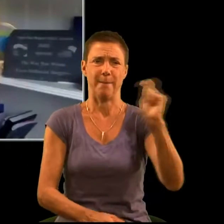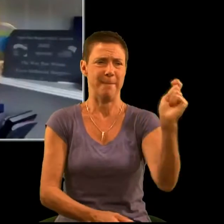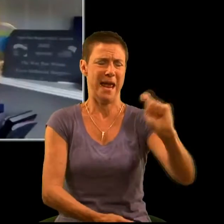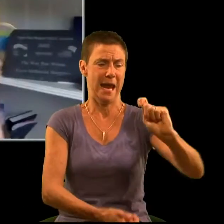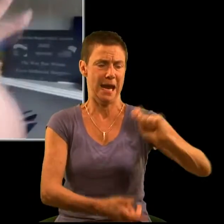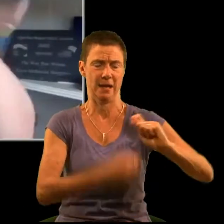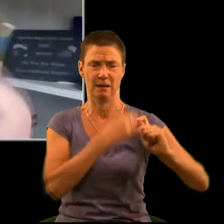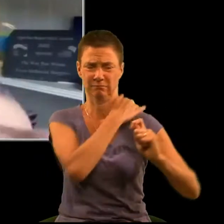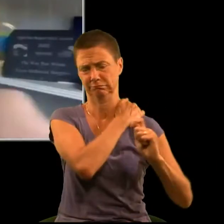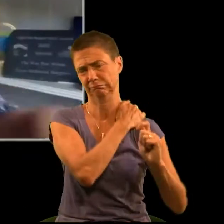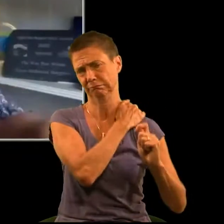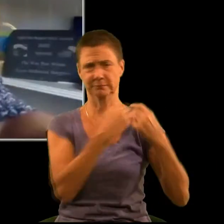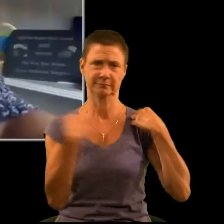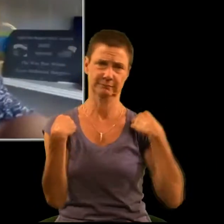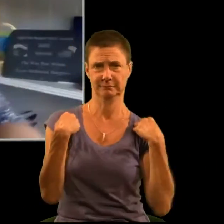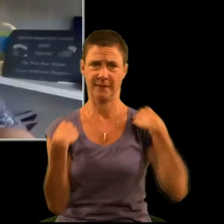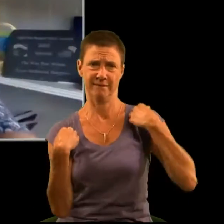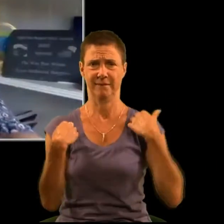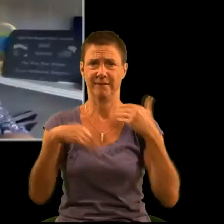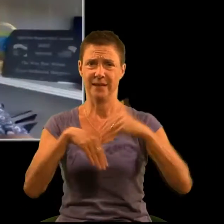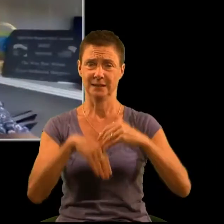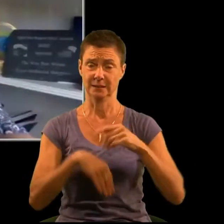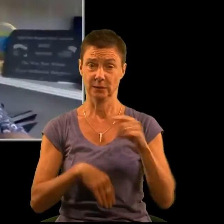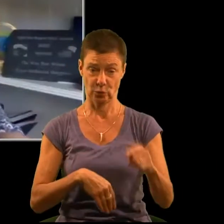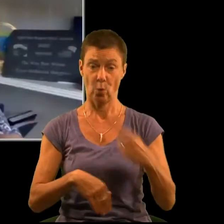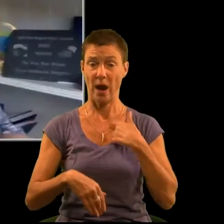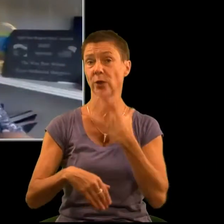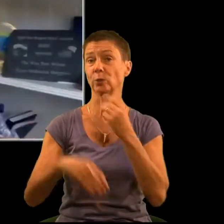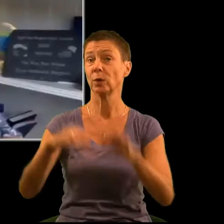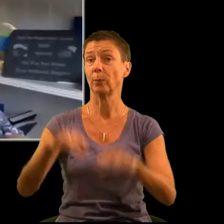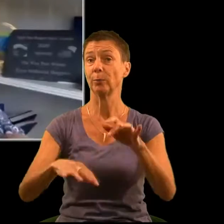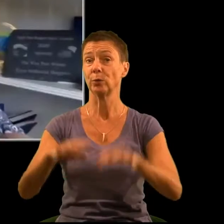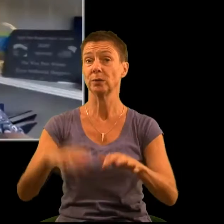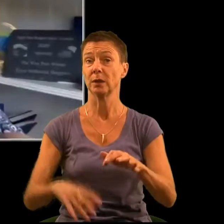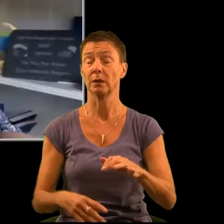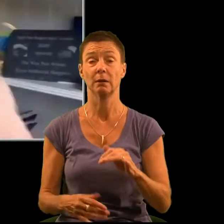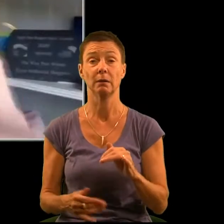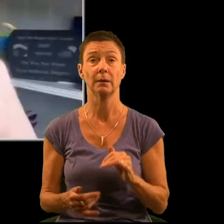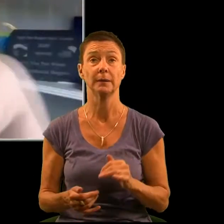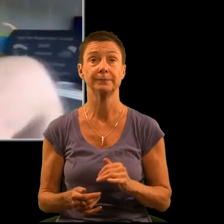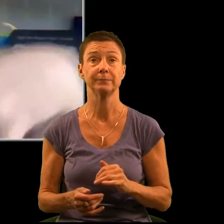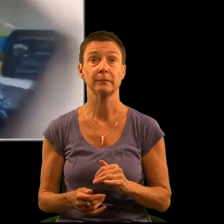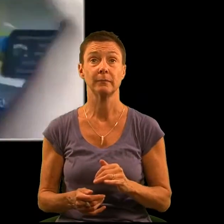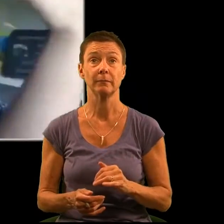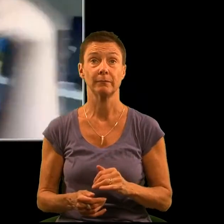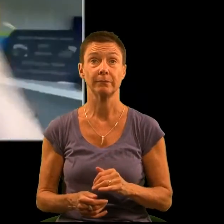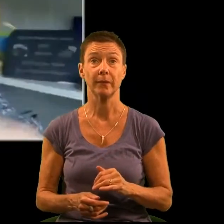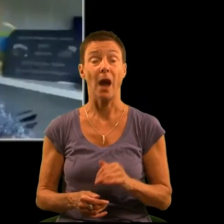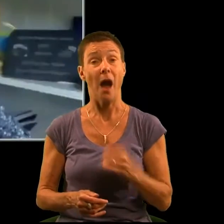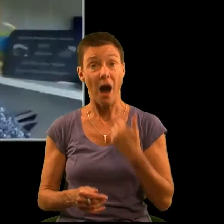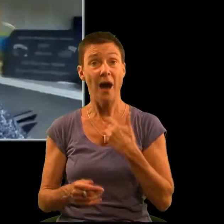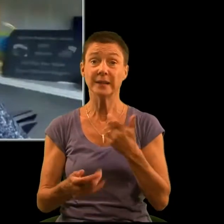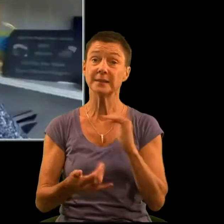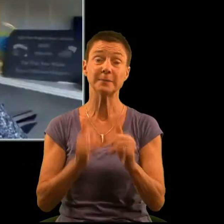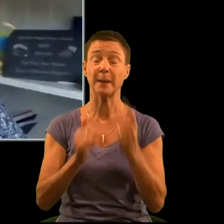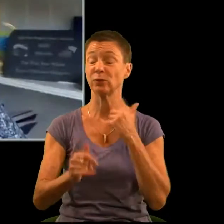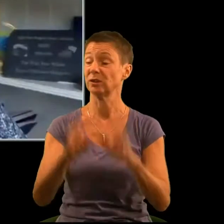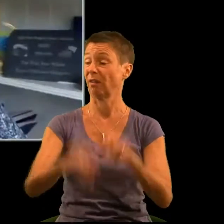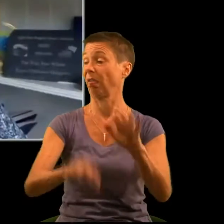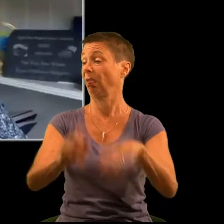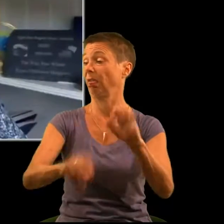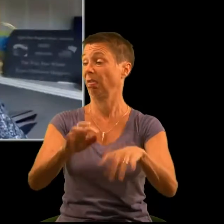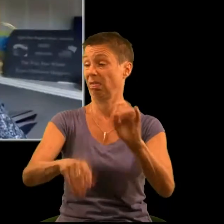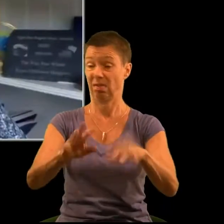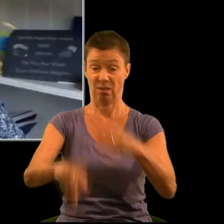I will fill a whole page with just gobbledygook, just so that I don't have a blank page to to